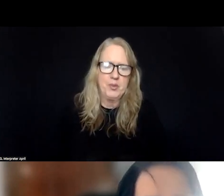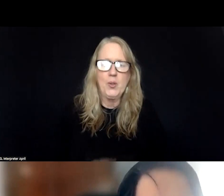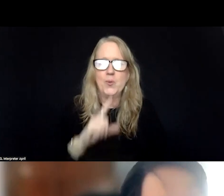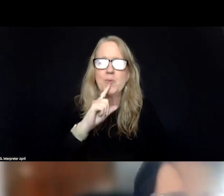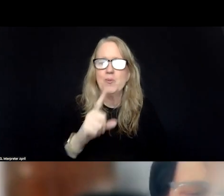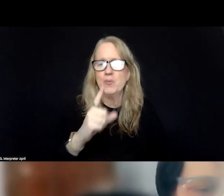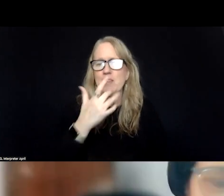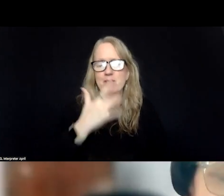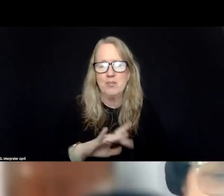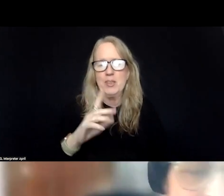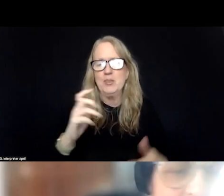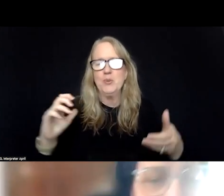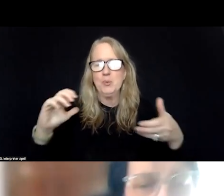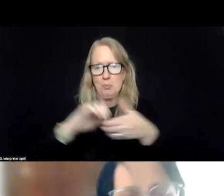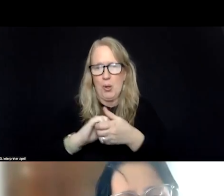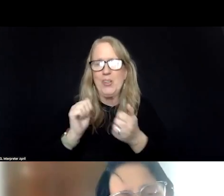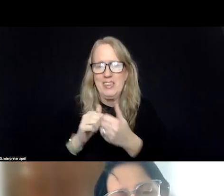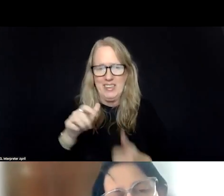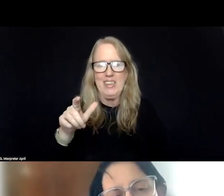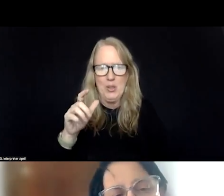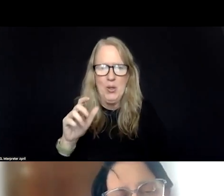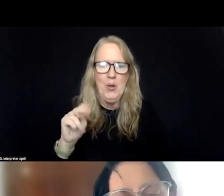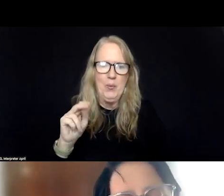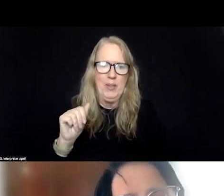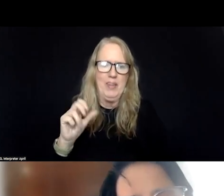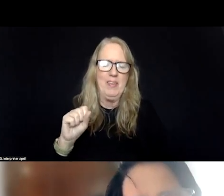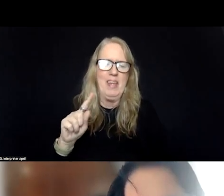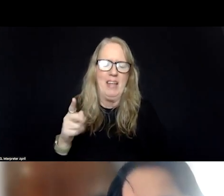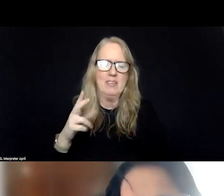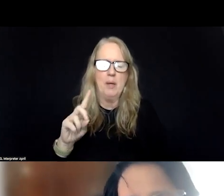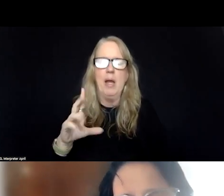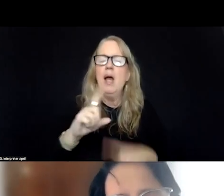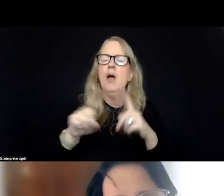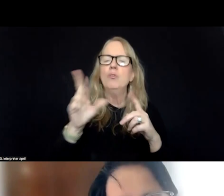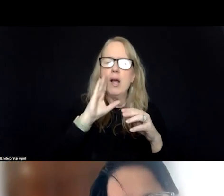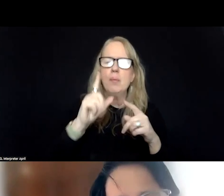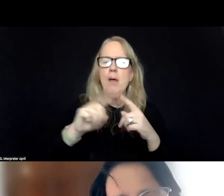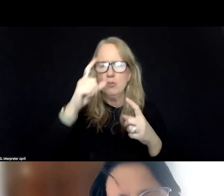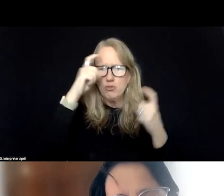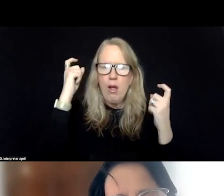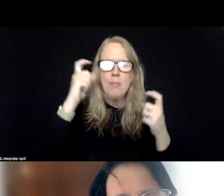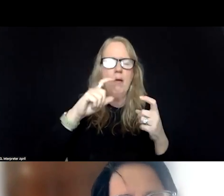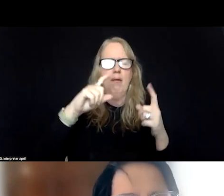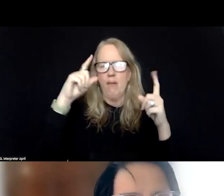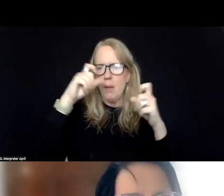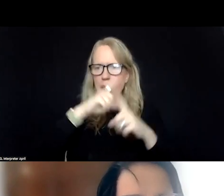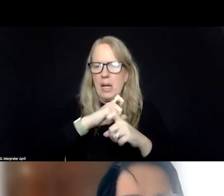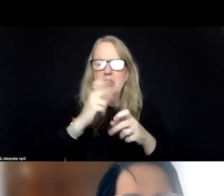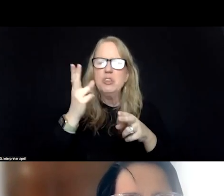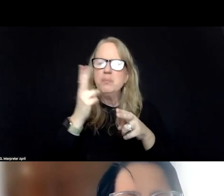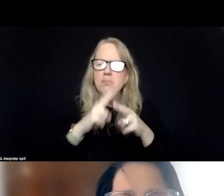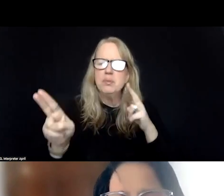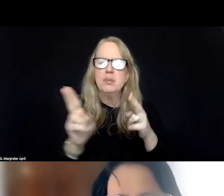partnering with NASDDDS on that as well. I want to talk about trauma and complex populations and just give a teeny snippet